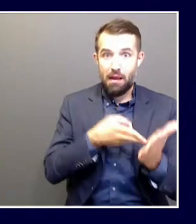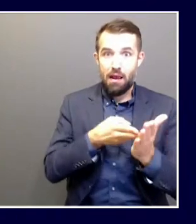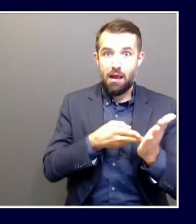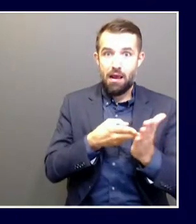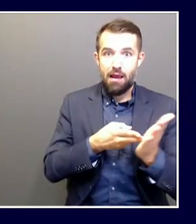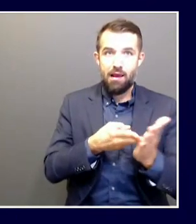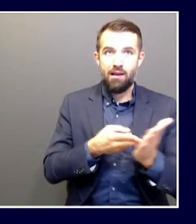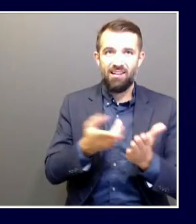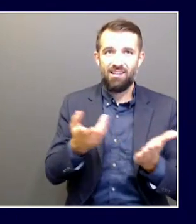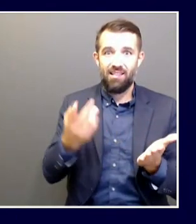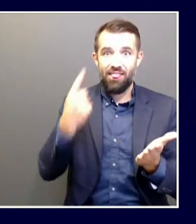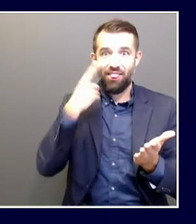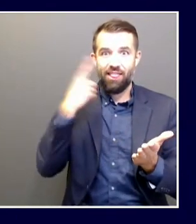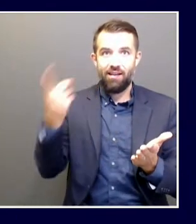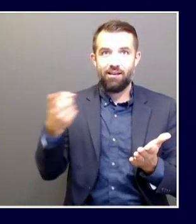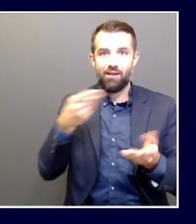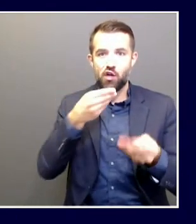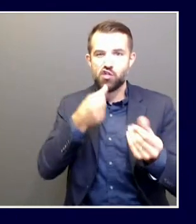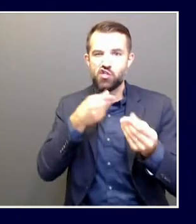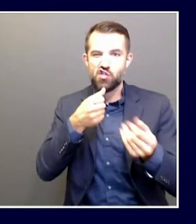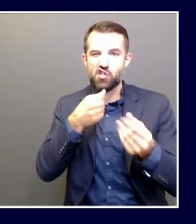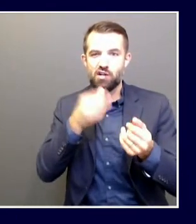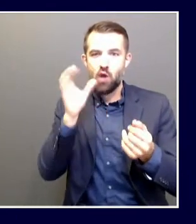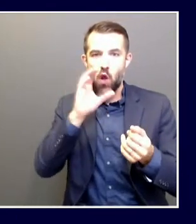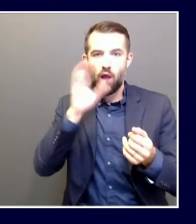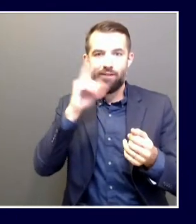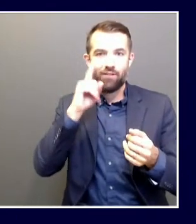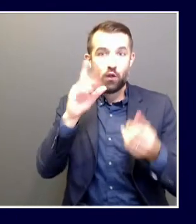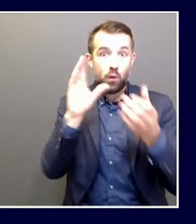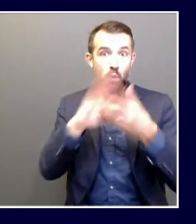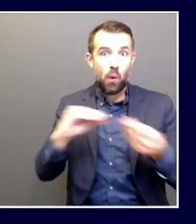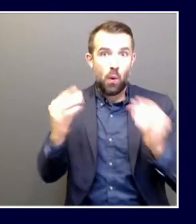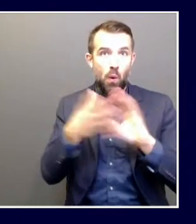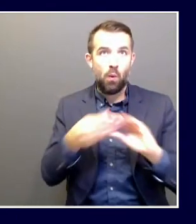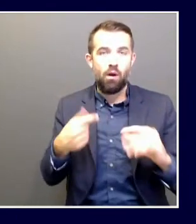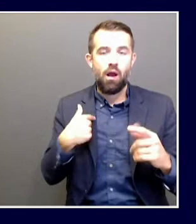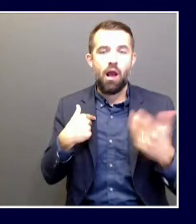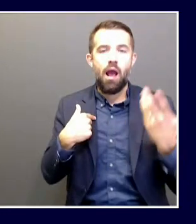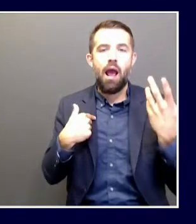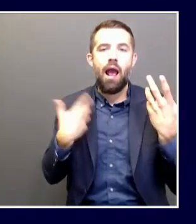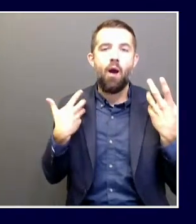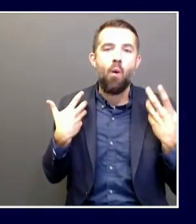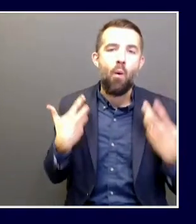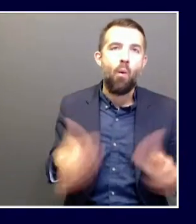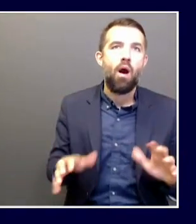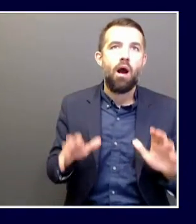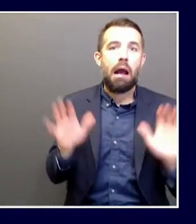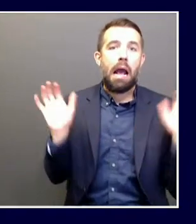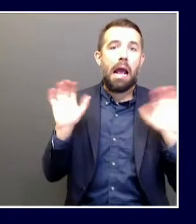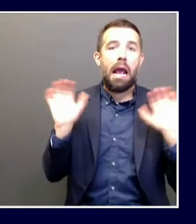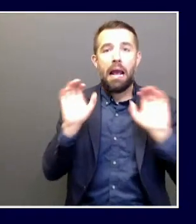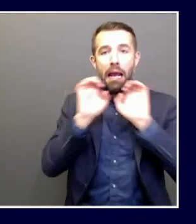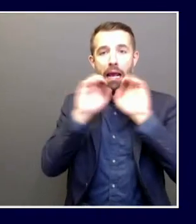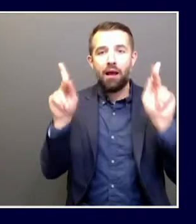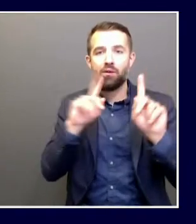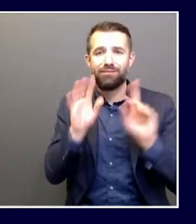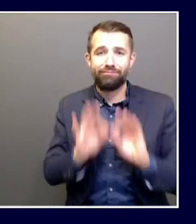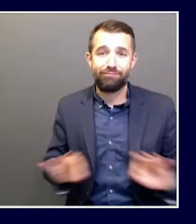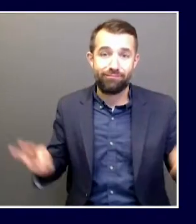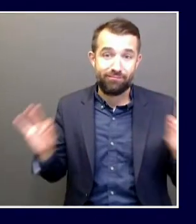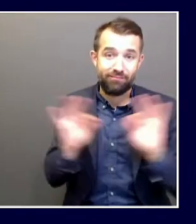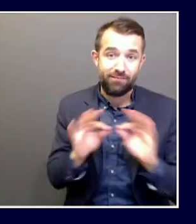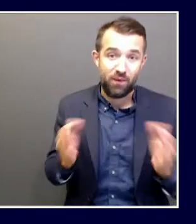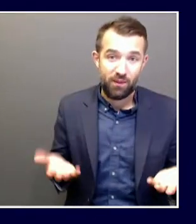for a story. I don't want to clam up about this because I think it's important, but we should call this what it is.